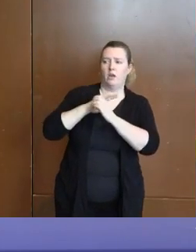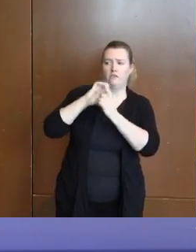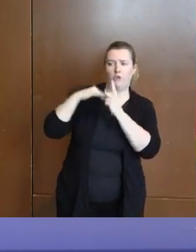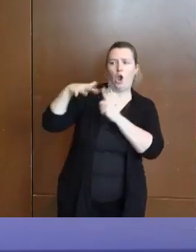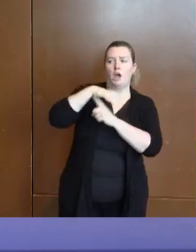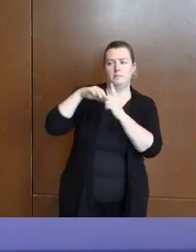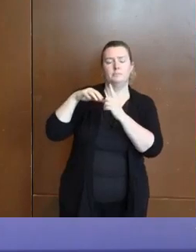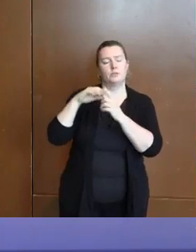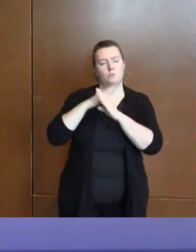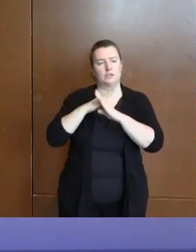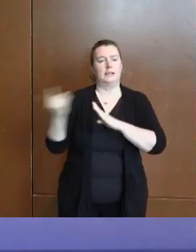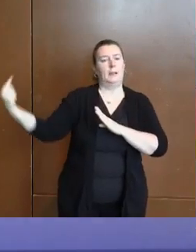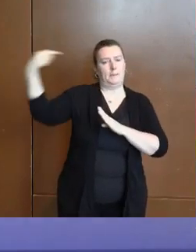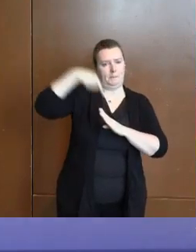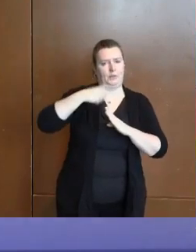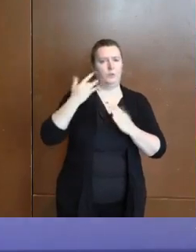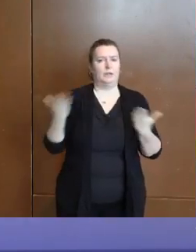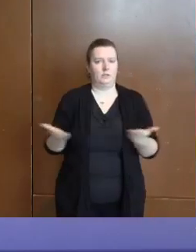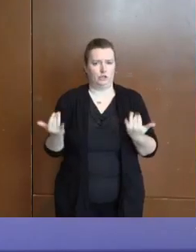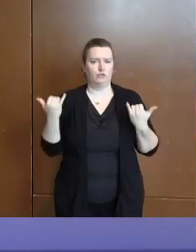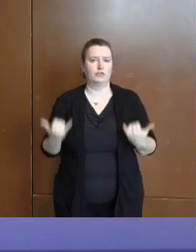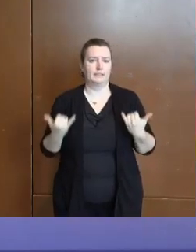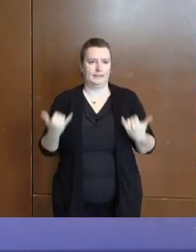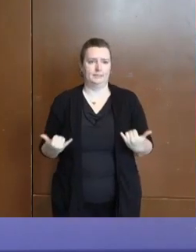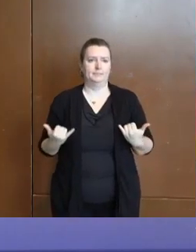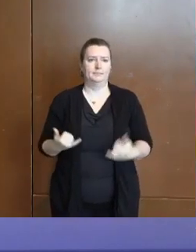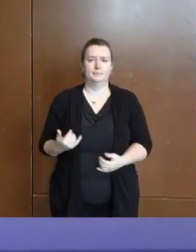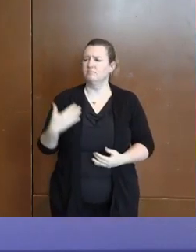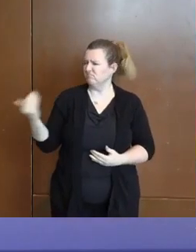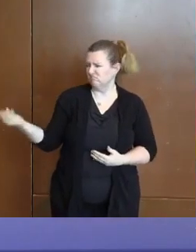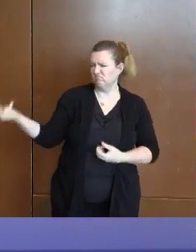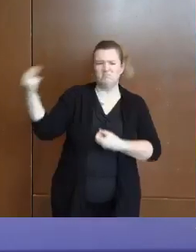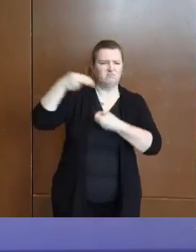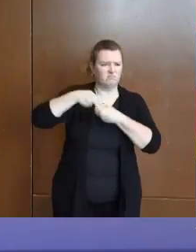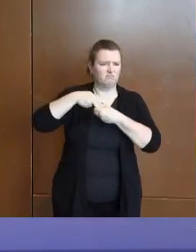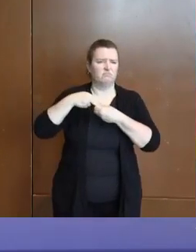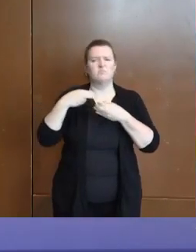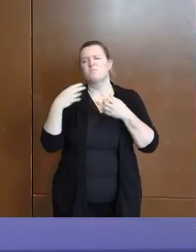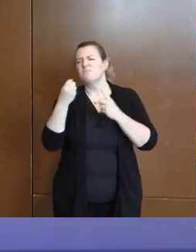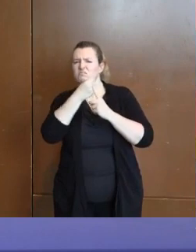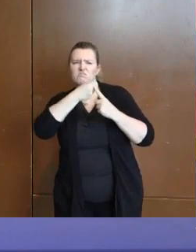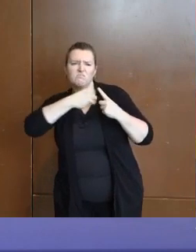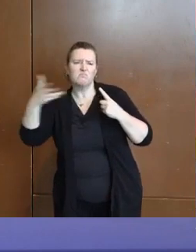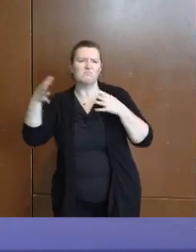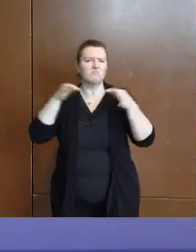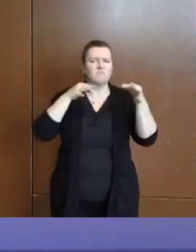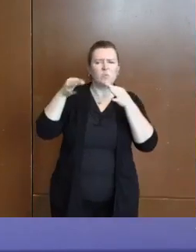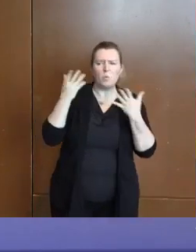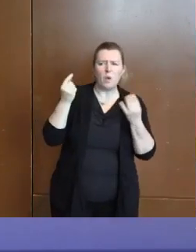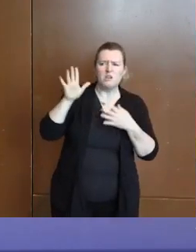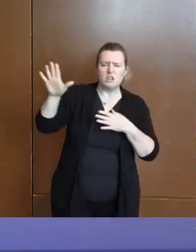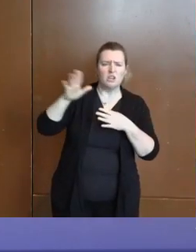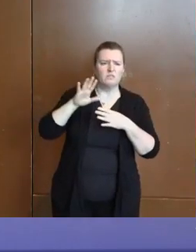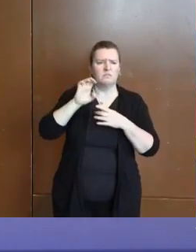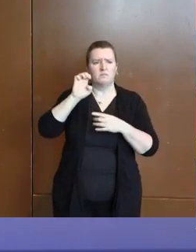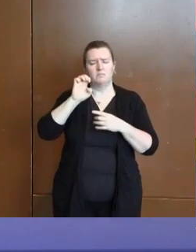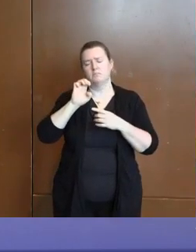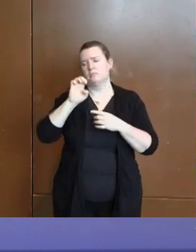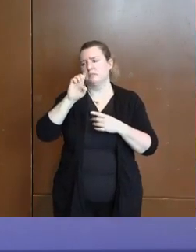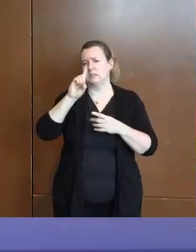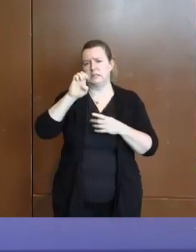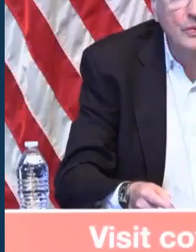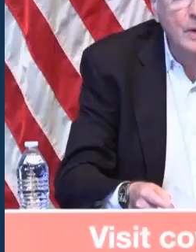her department's role in our response. And Catherine, it's great to have you with us. Thank you. Now, as we have done the past few days, we're going to go